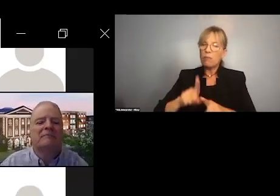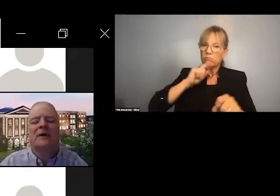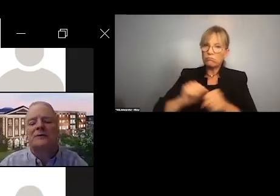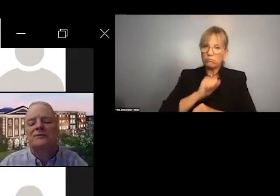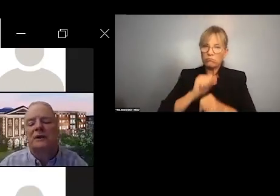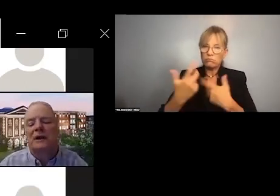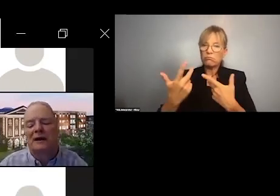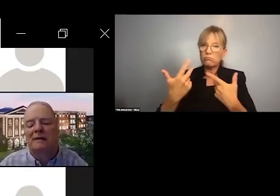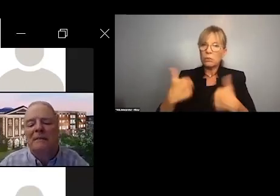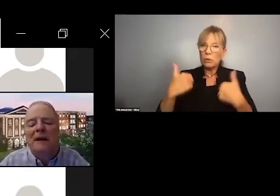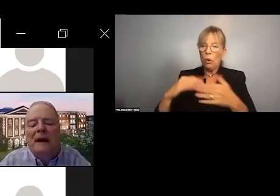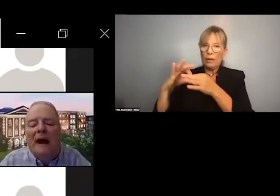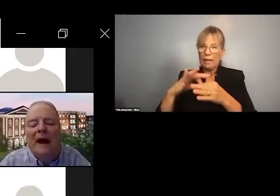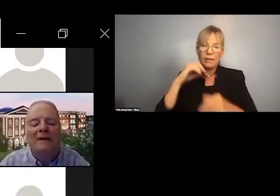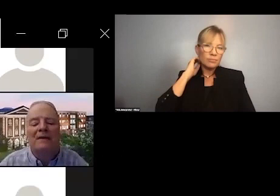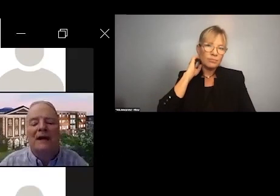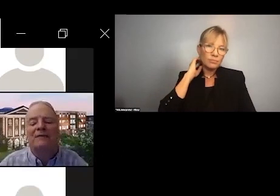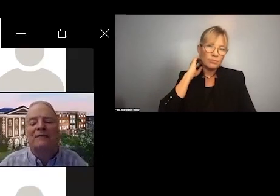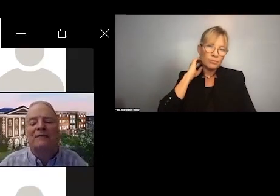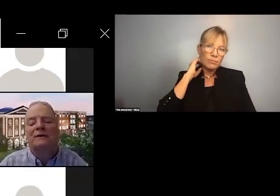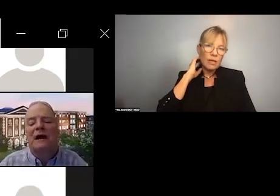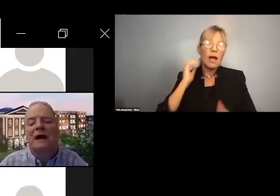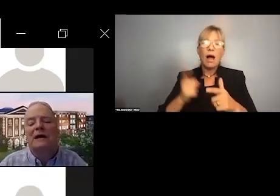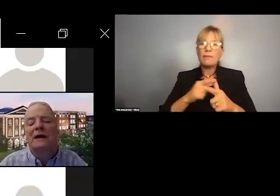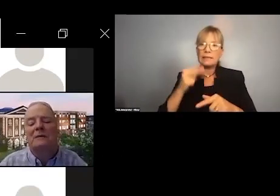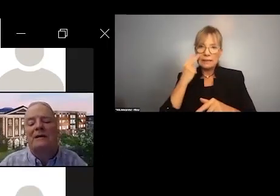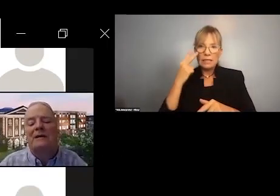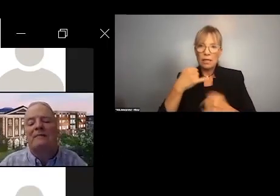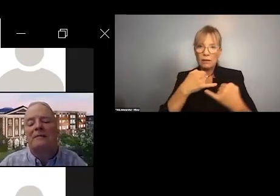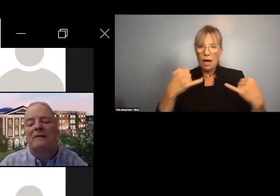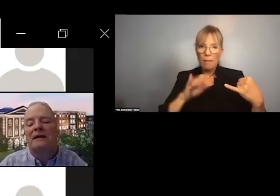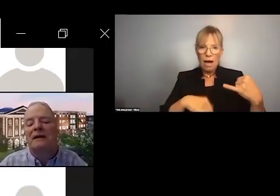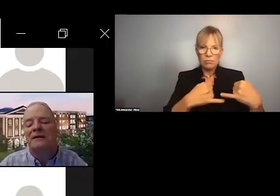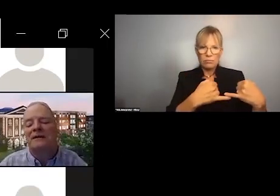very, very much related. And then if you look at the line on the